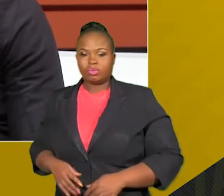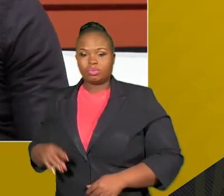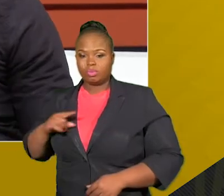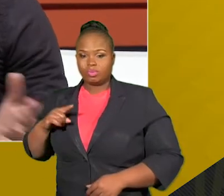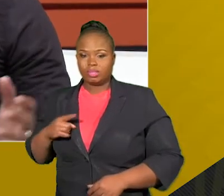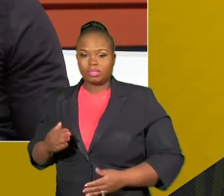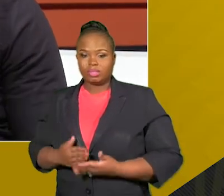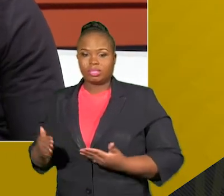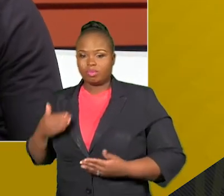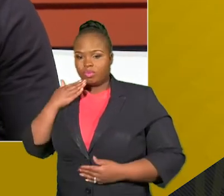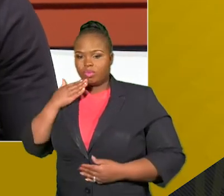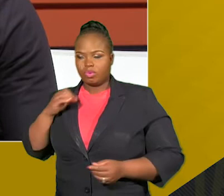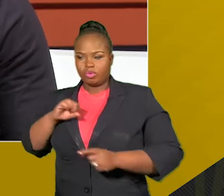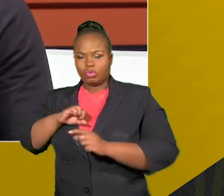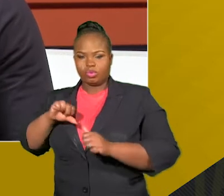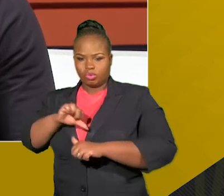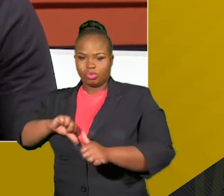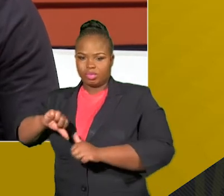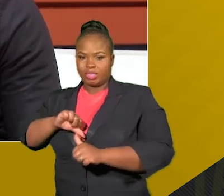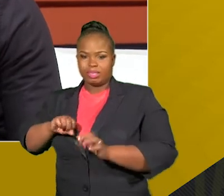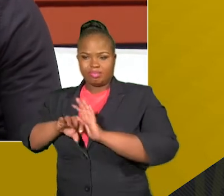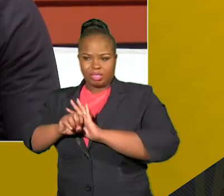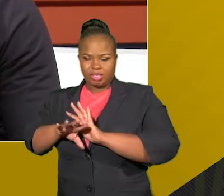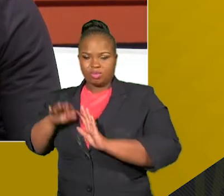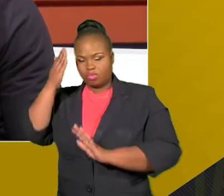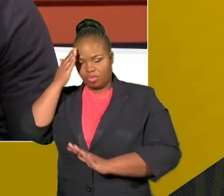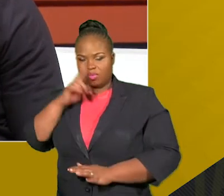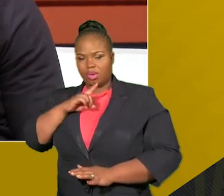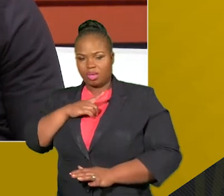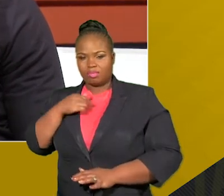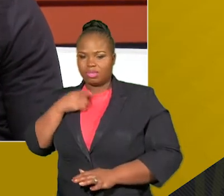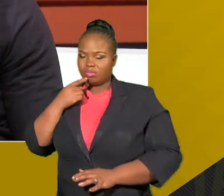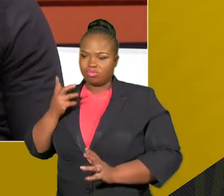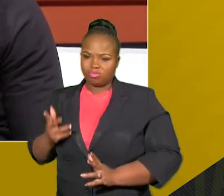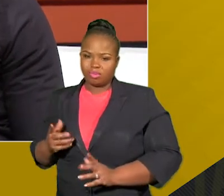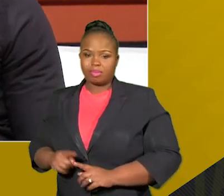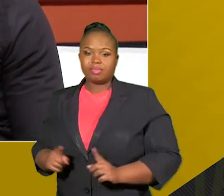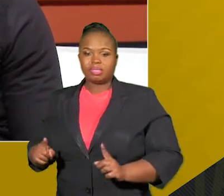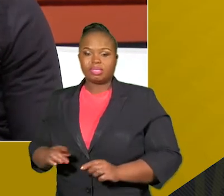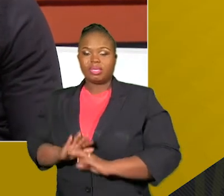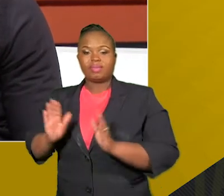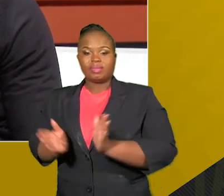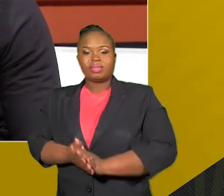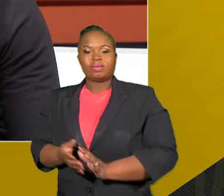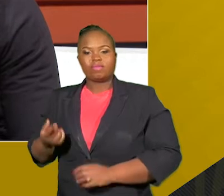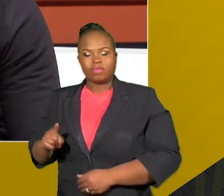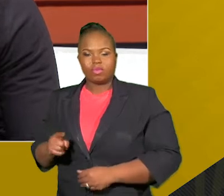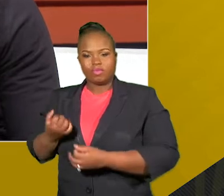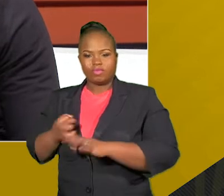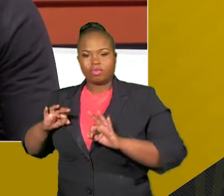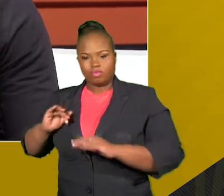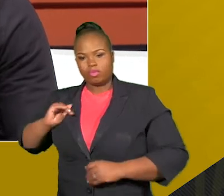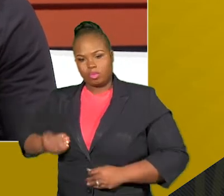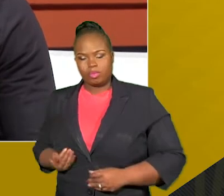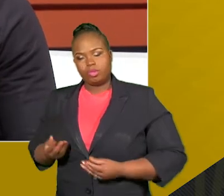Those who are my friends on social media will know why I'm saying that. But anything that is for the emancipation and for freedom of women